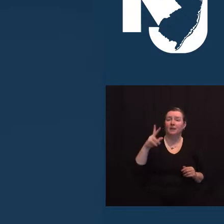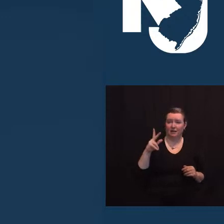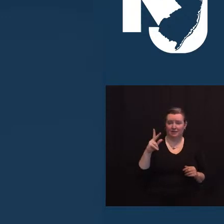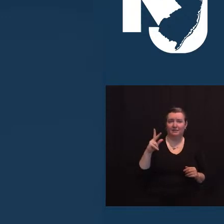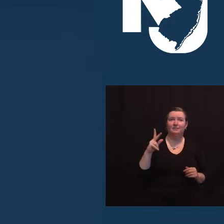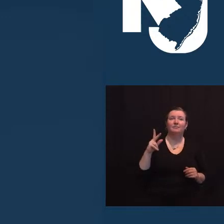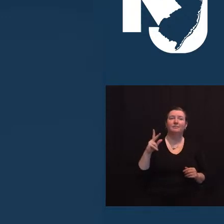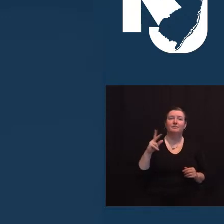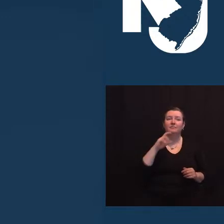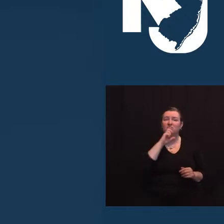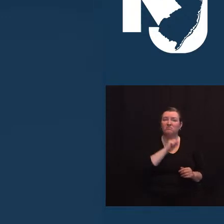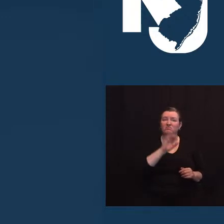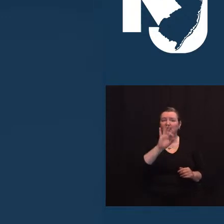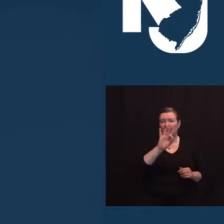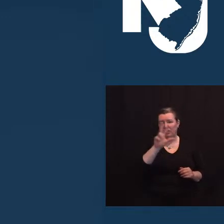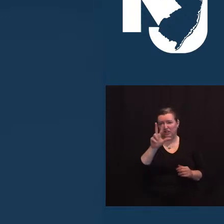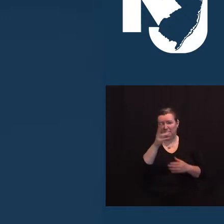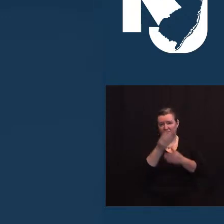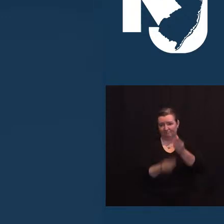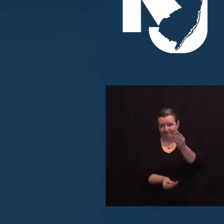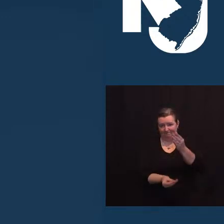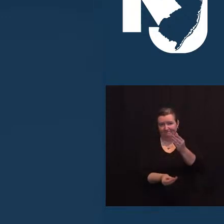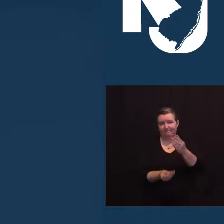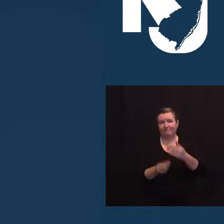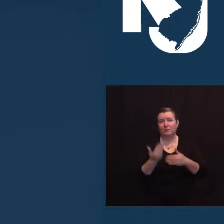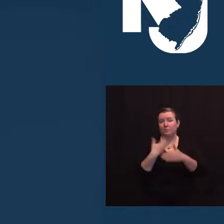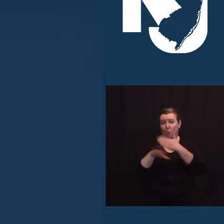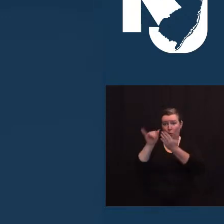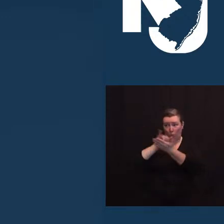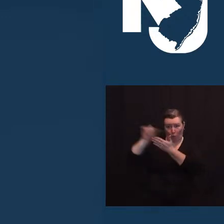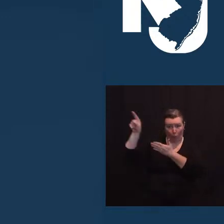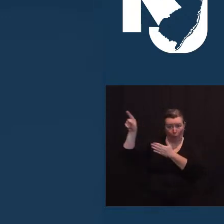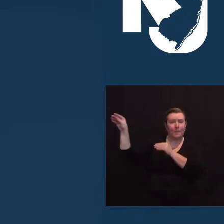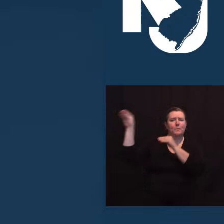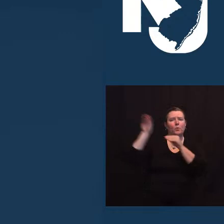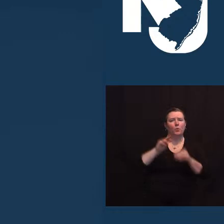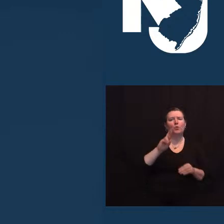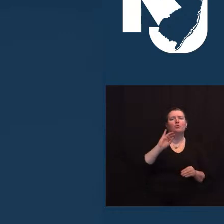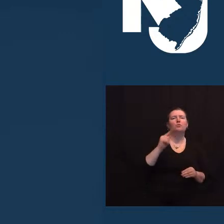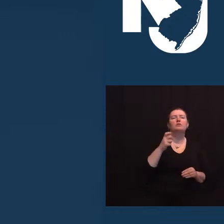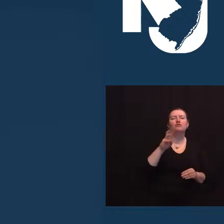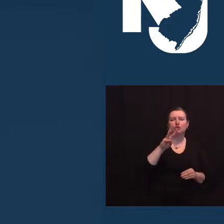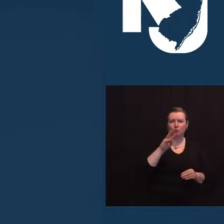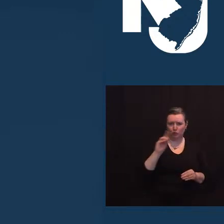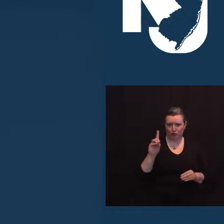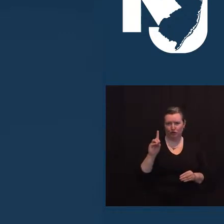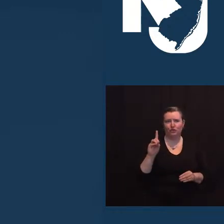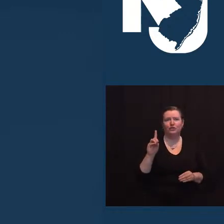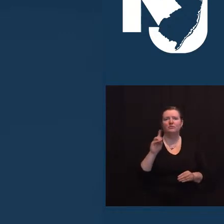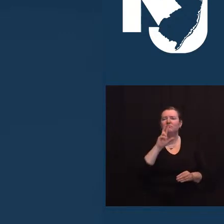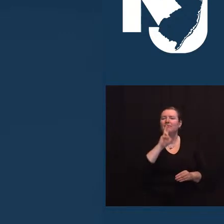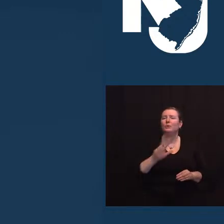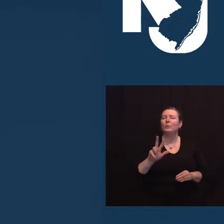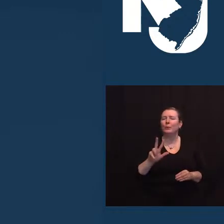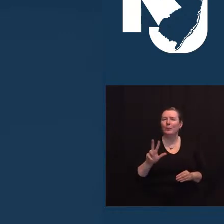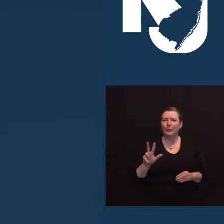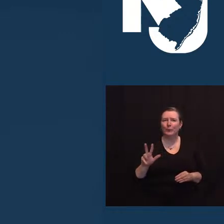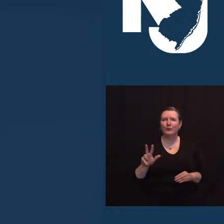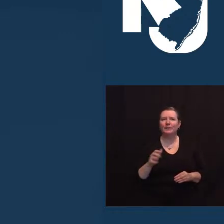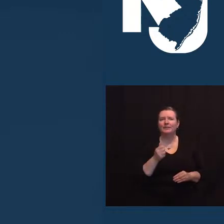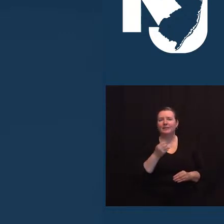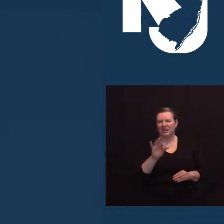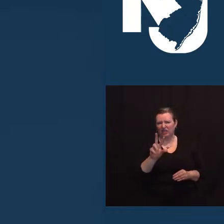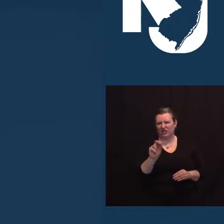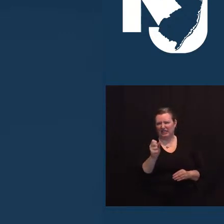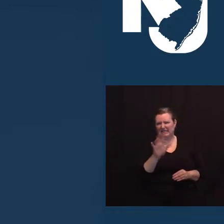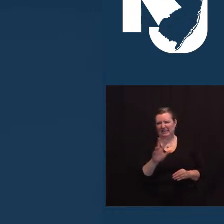old. He was born in New York City, but moved to Ridgewood at the age of 3 in 1930. At the age of 10, he